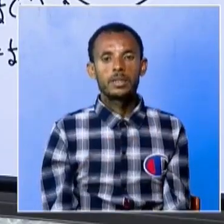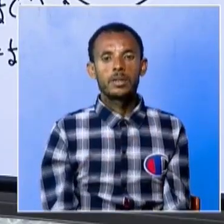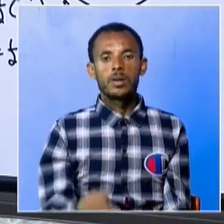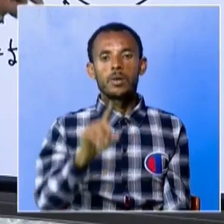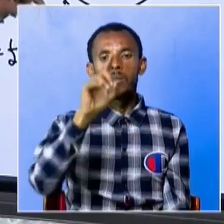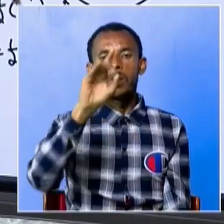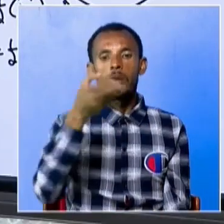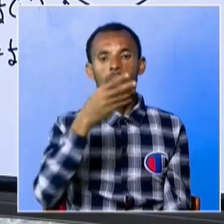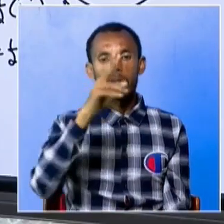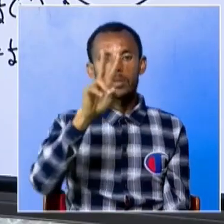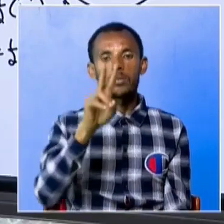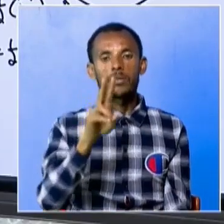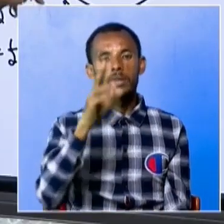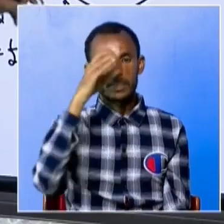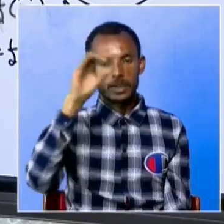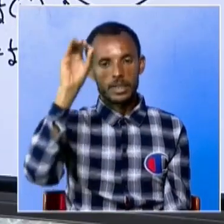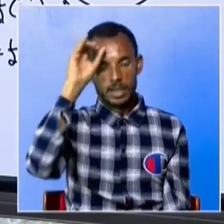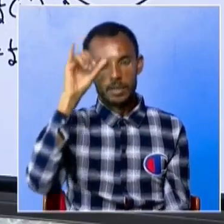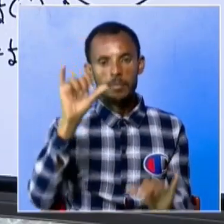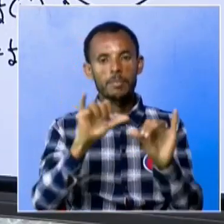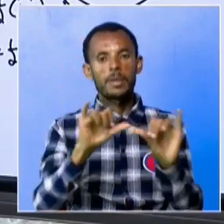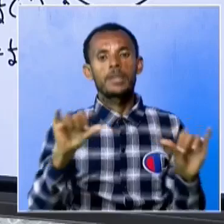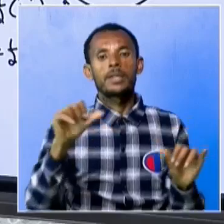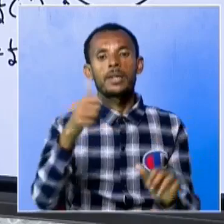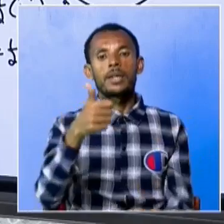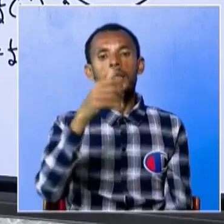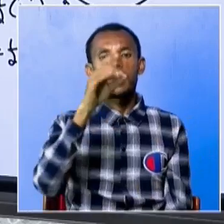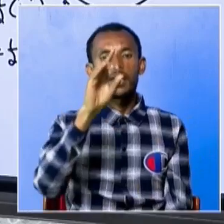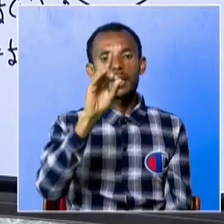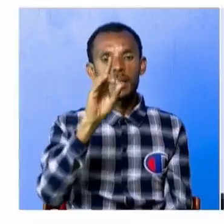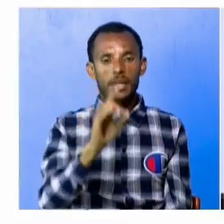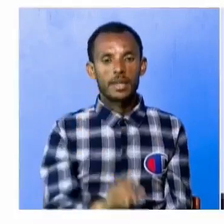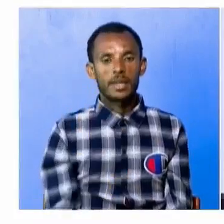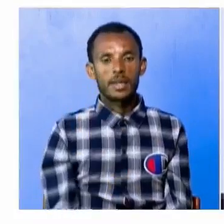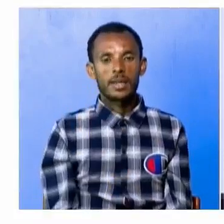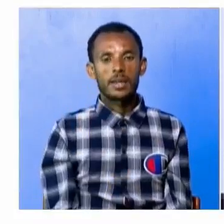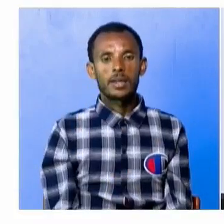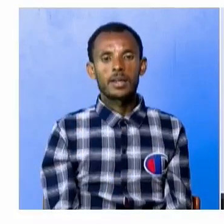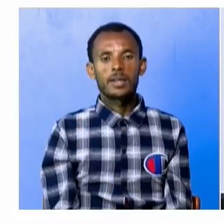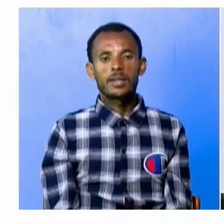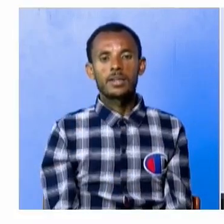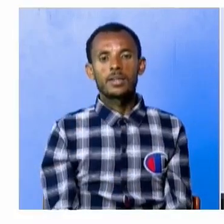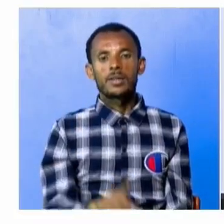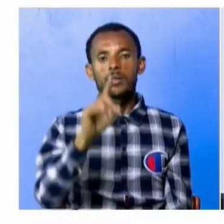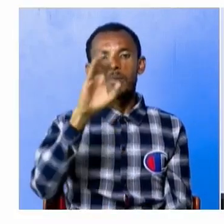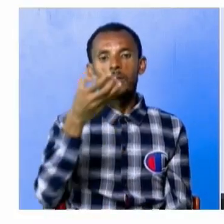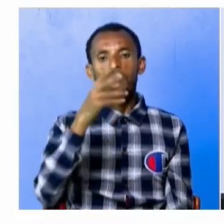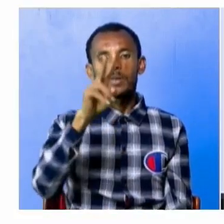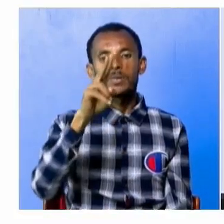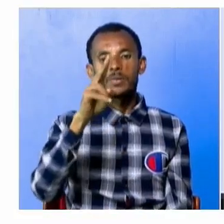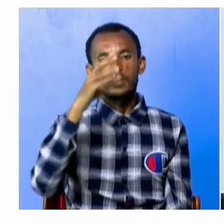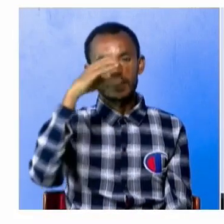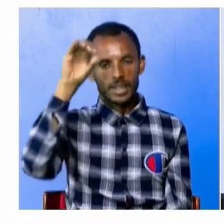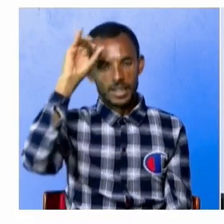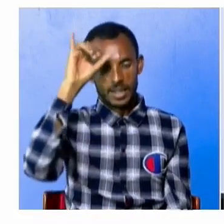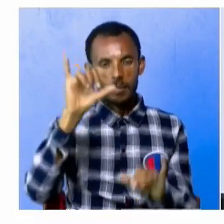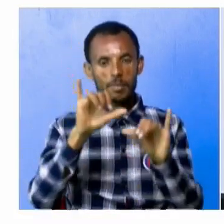half of the degree measure of AD, okay? So half of the degree measure of